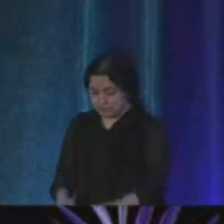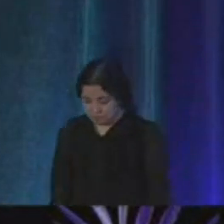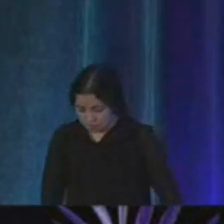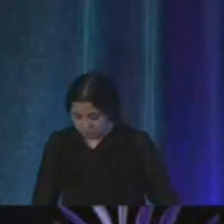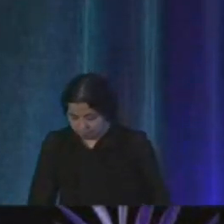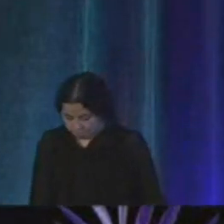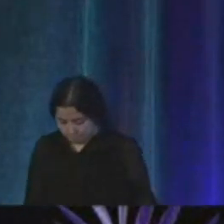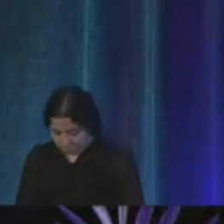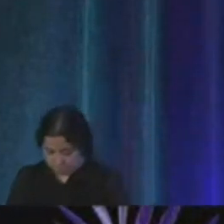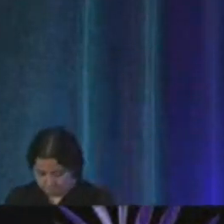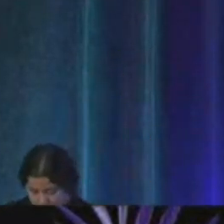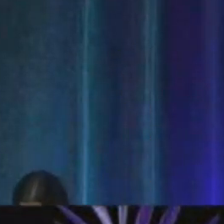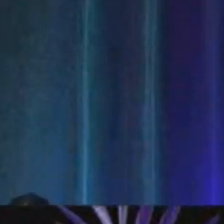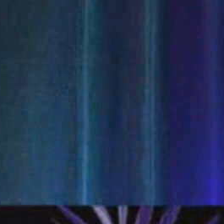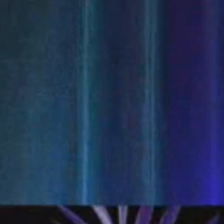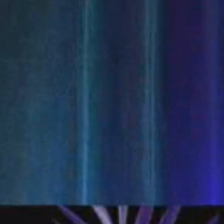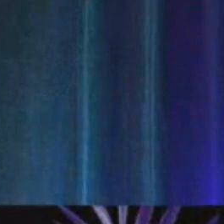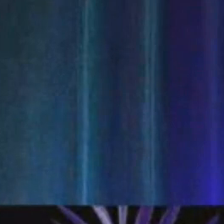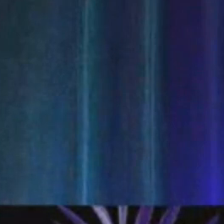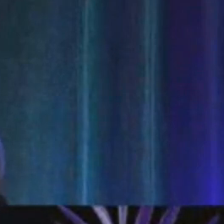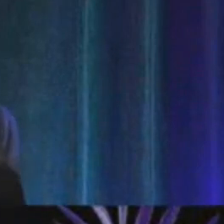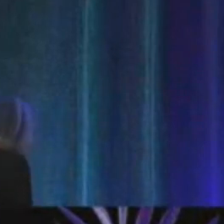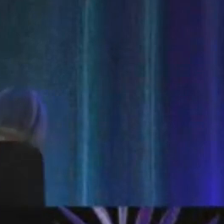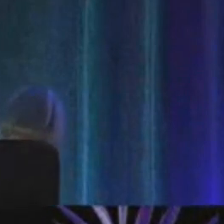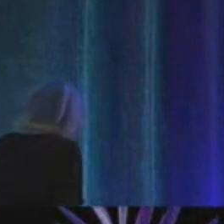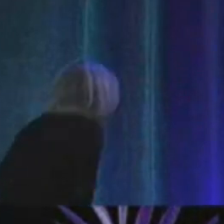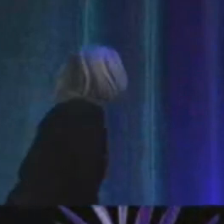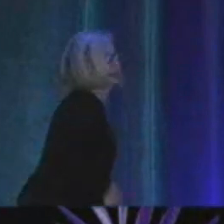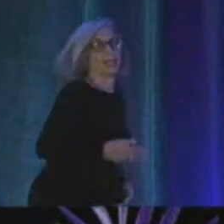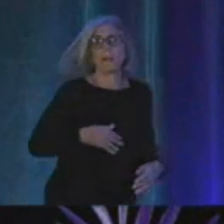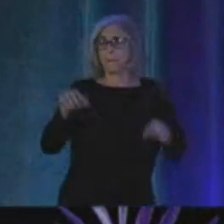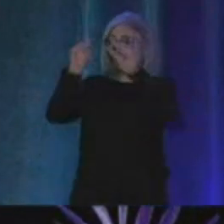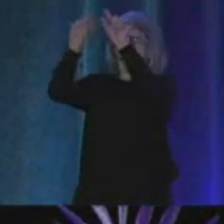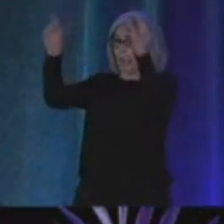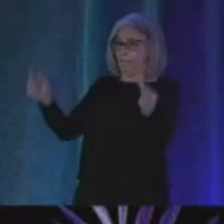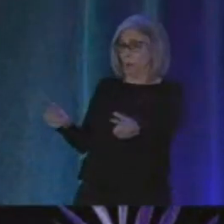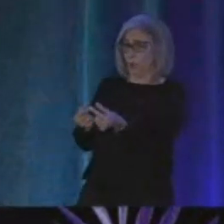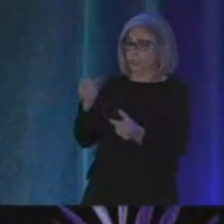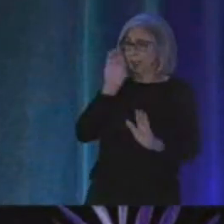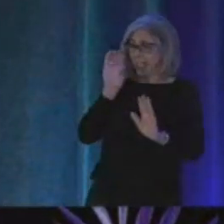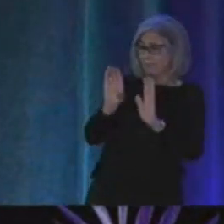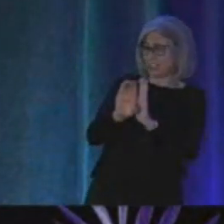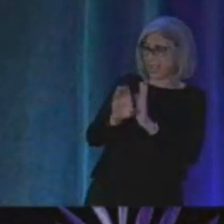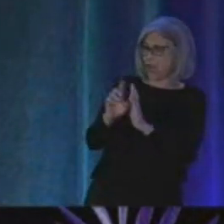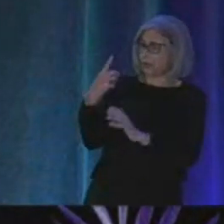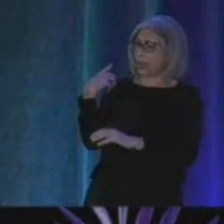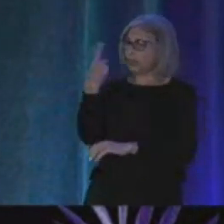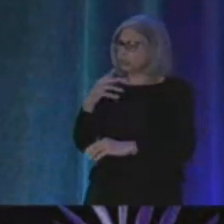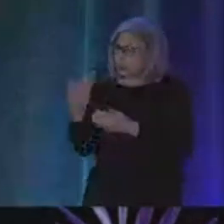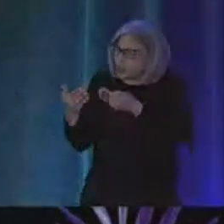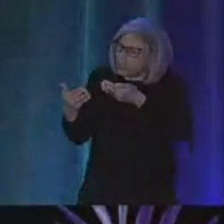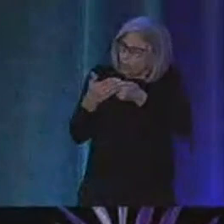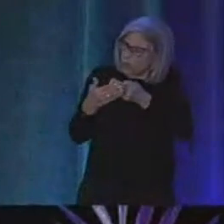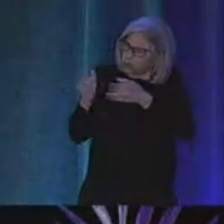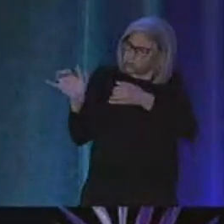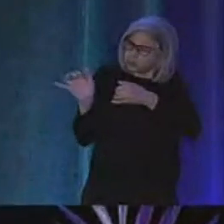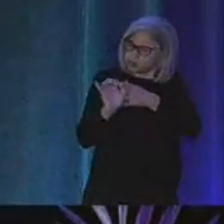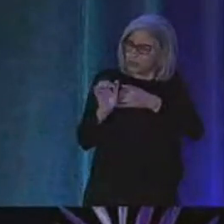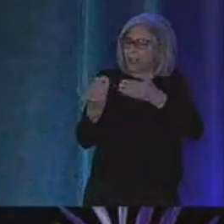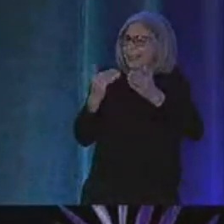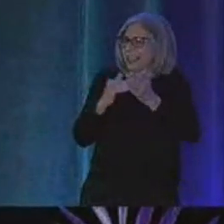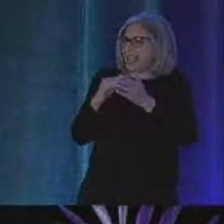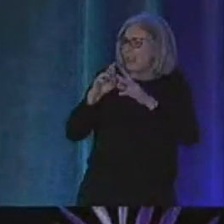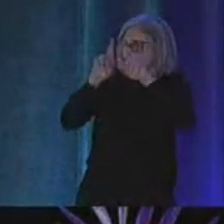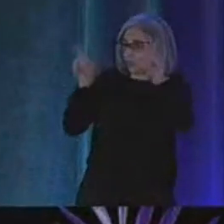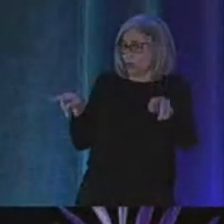that same component with my borders, my avatar, etc. It's looking pretty close, but again, that